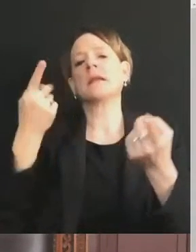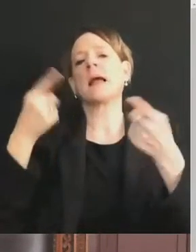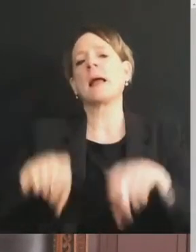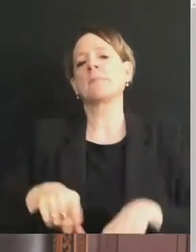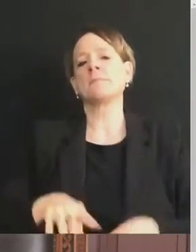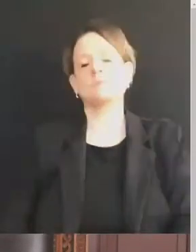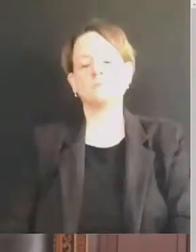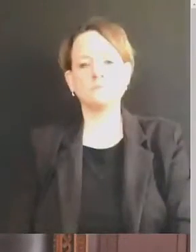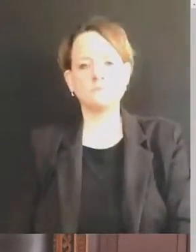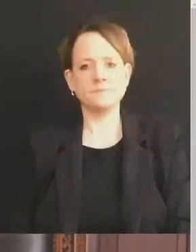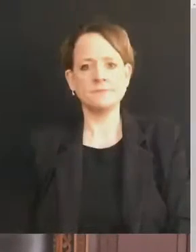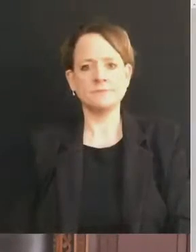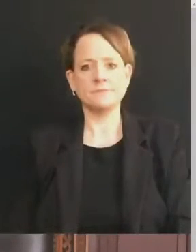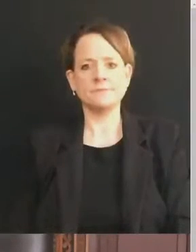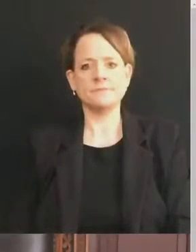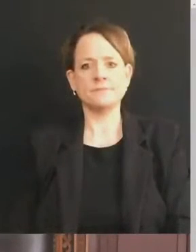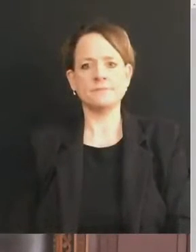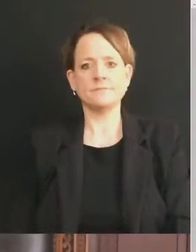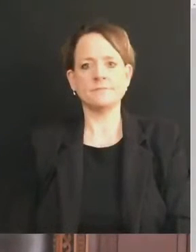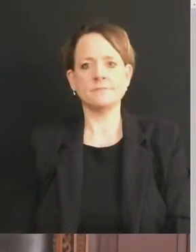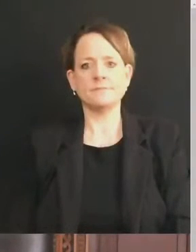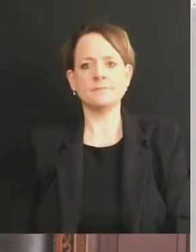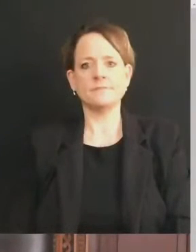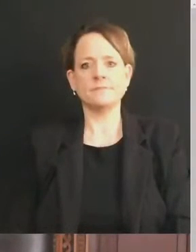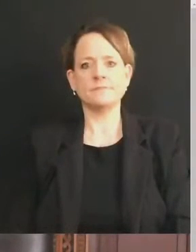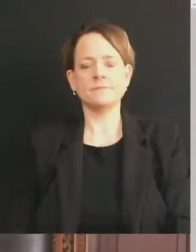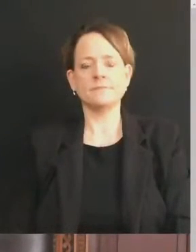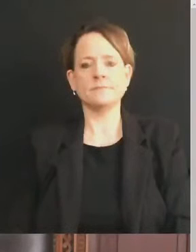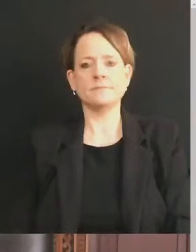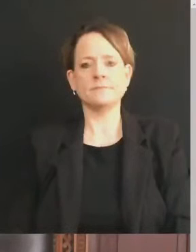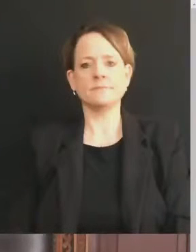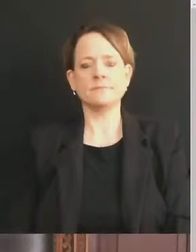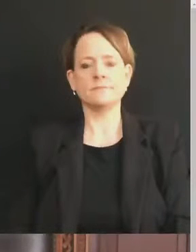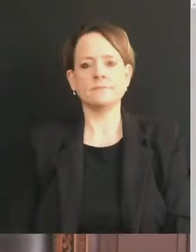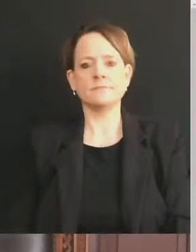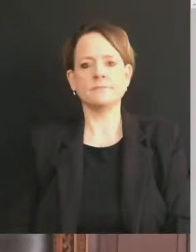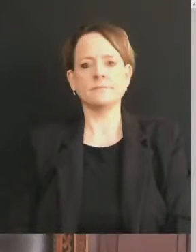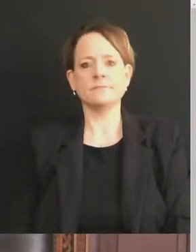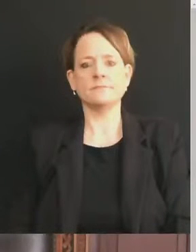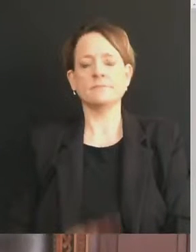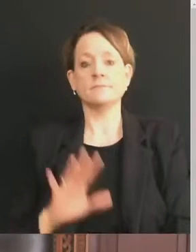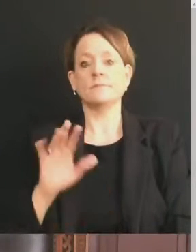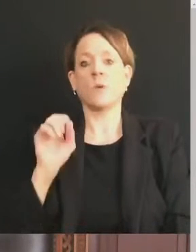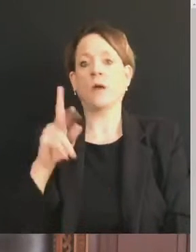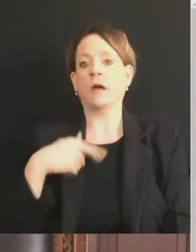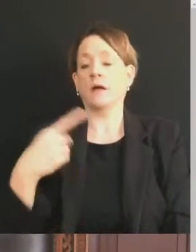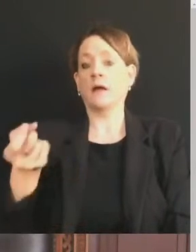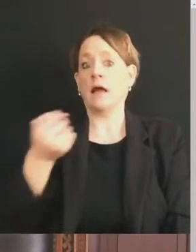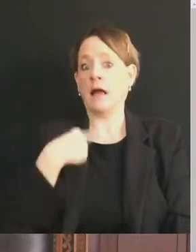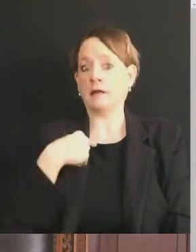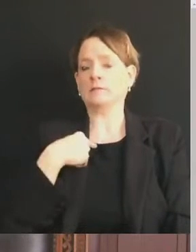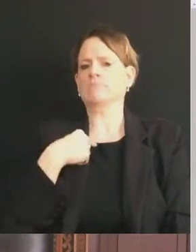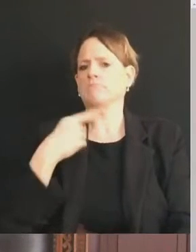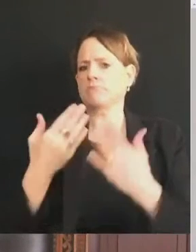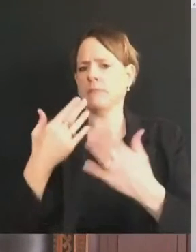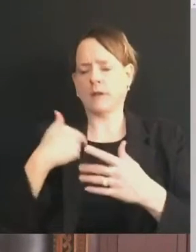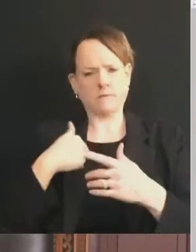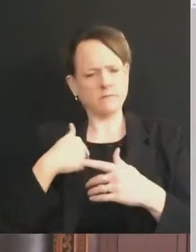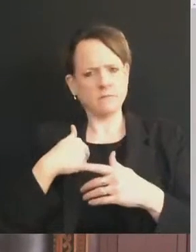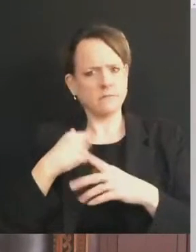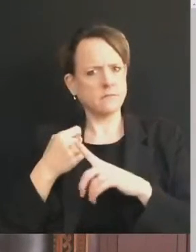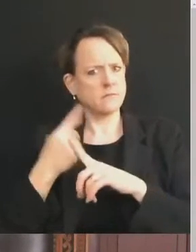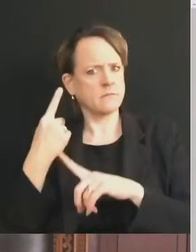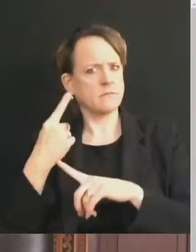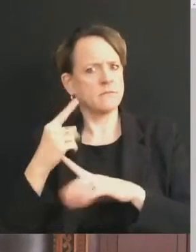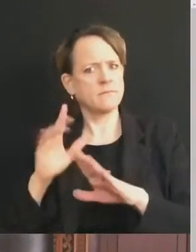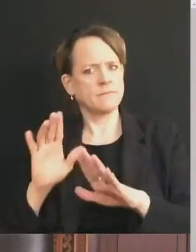part of the question, not part of the question, I apologize, but I feel that our local clerks have done a great job, and the Wisconsin